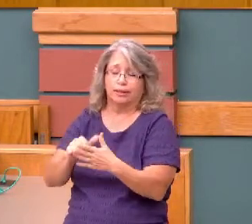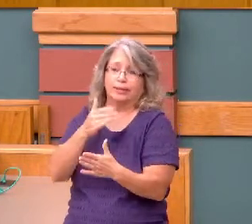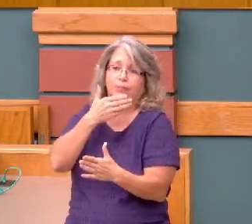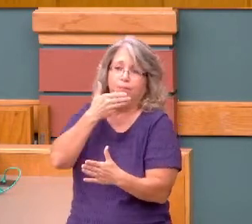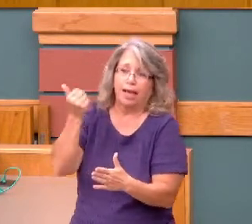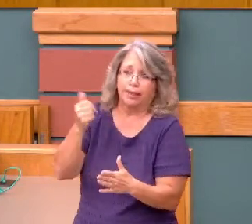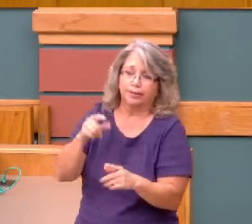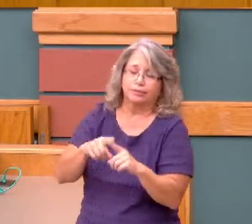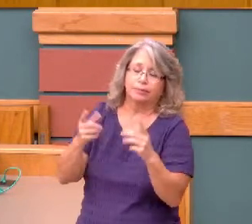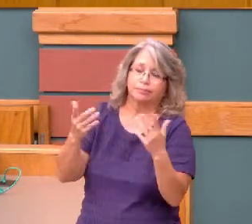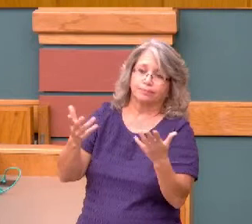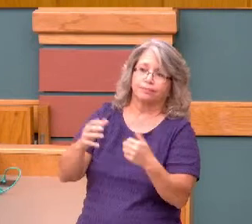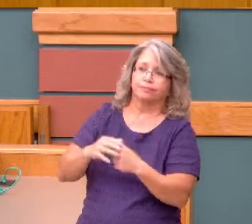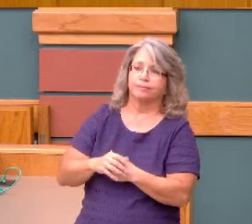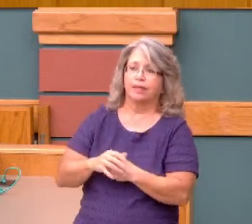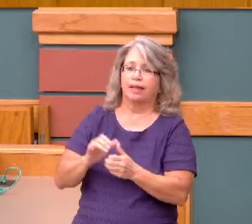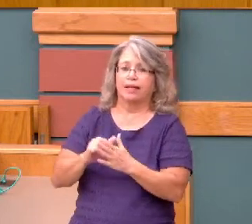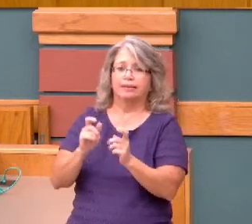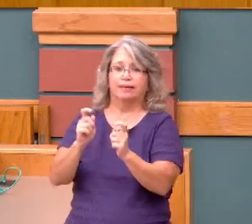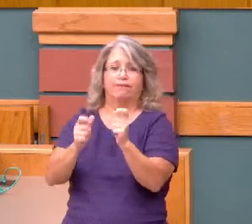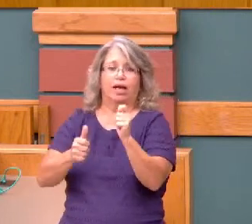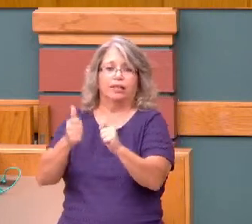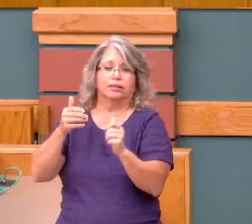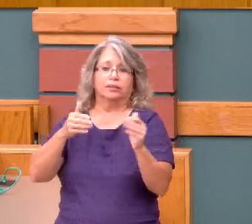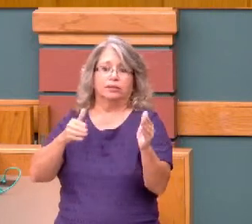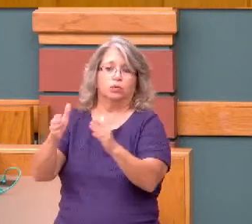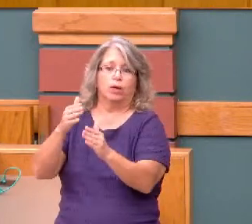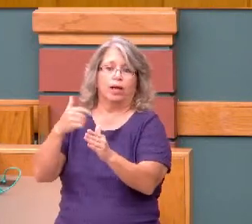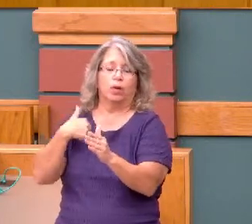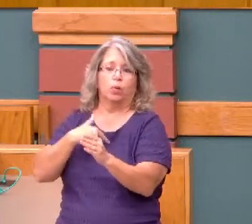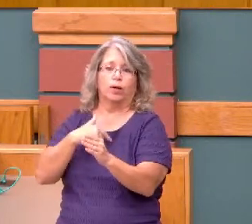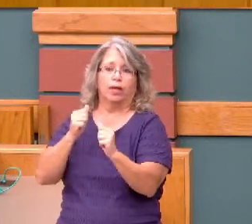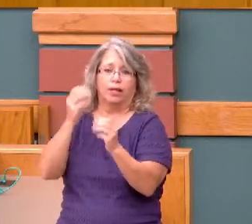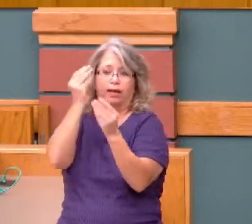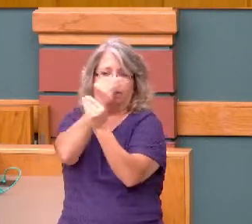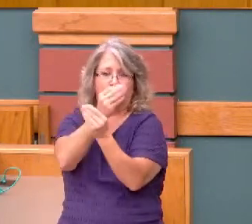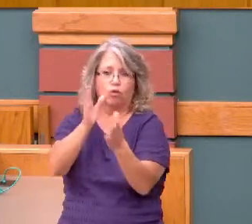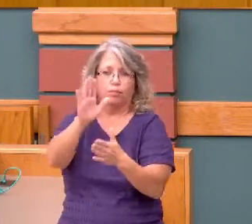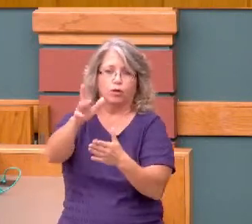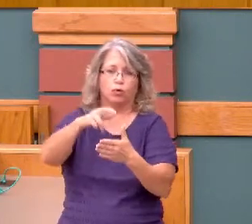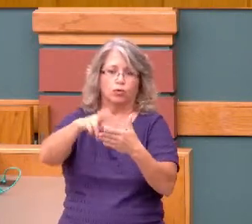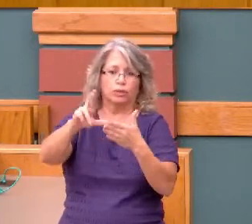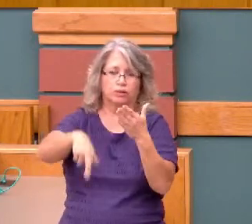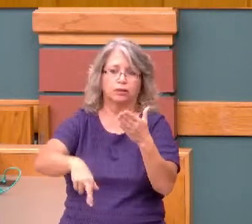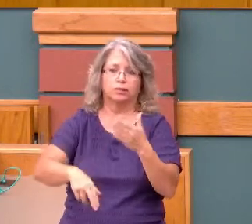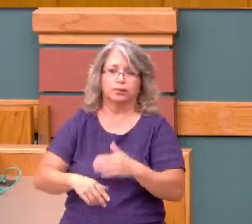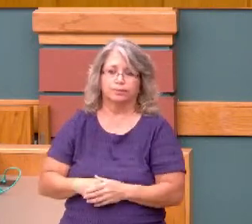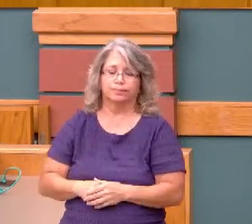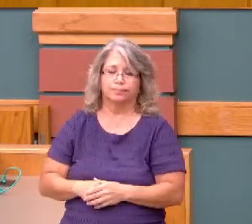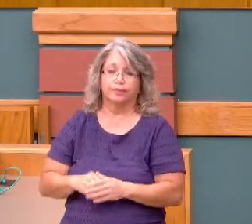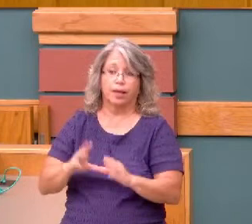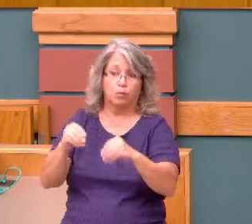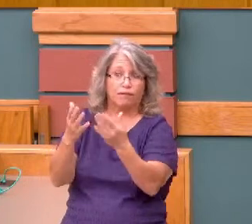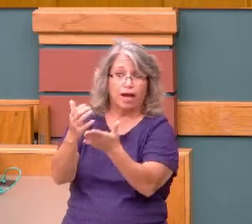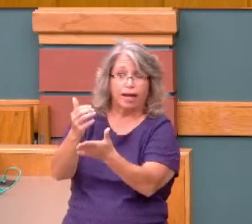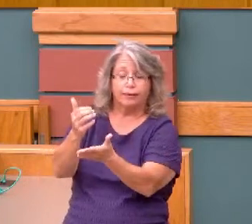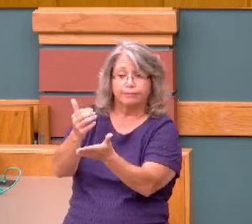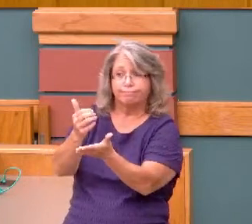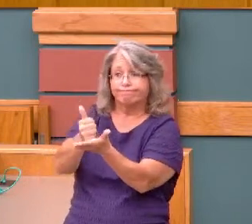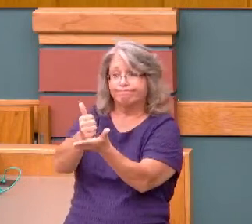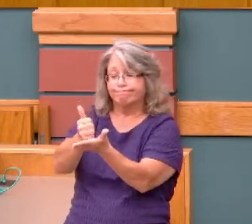can get you informed about your results and get you the care that you need. The